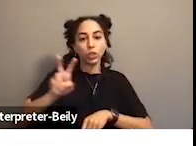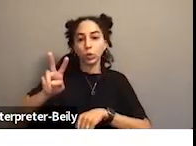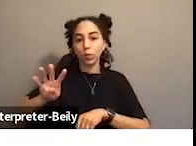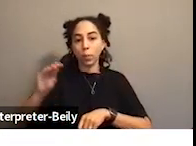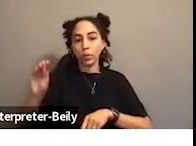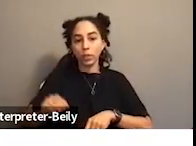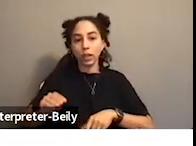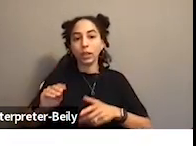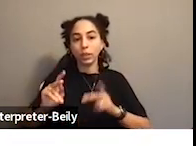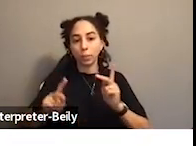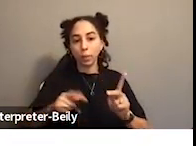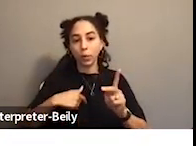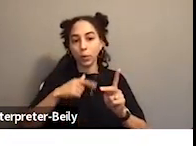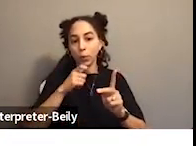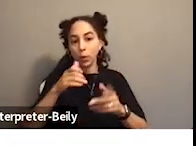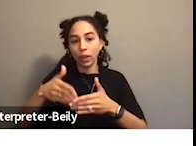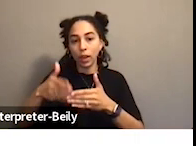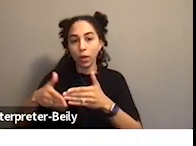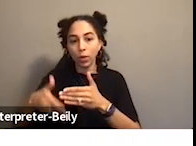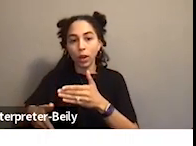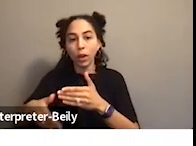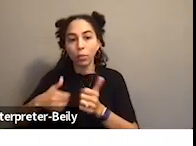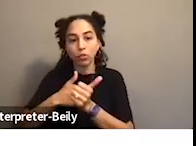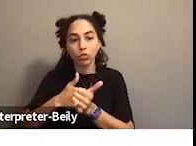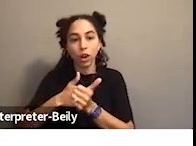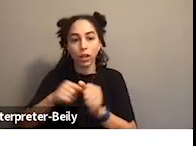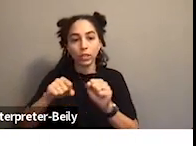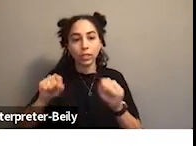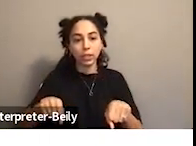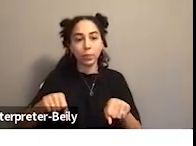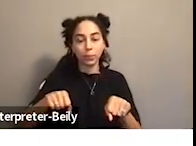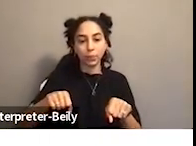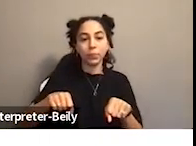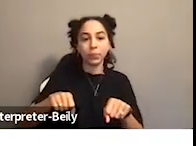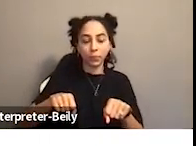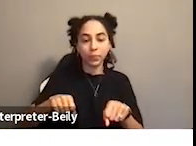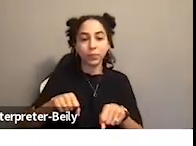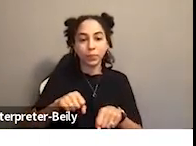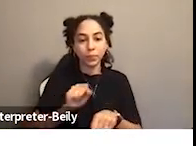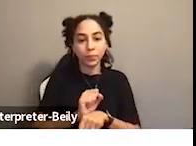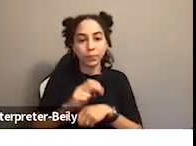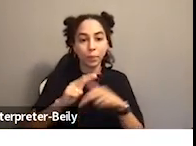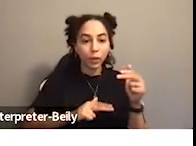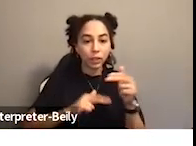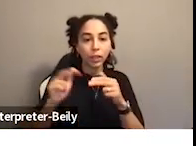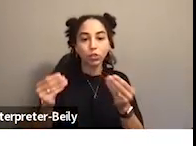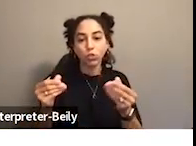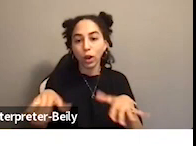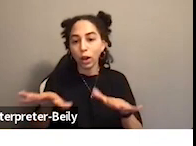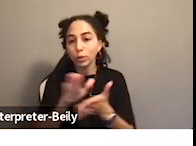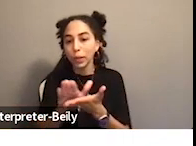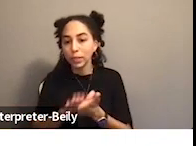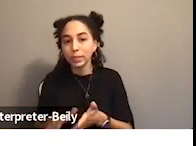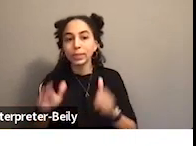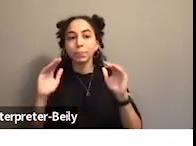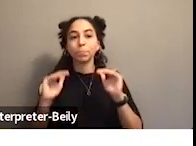the people that are in the outcome tracking system that are reported are employed in building and grounds, cleaning and maintenance. And